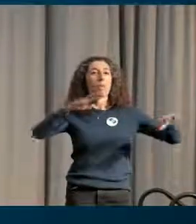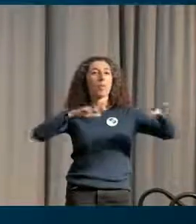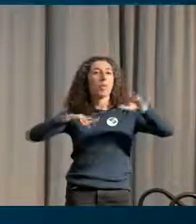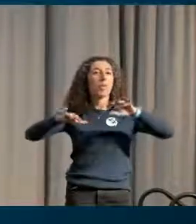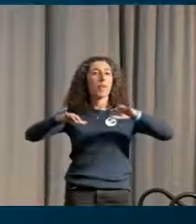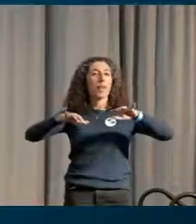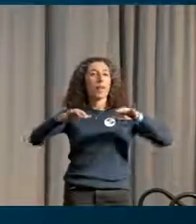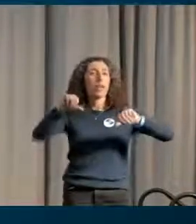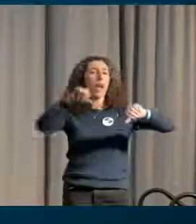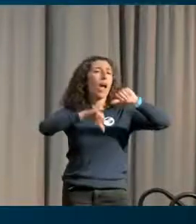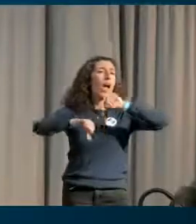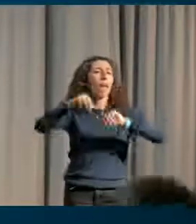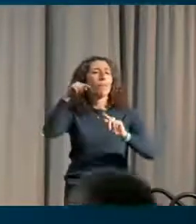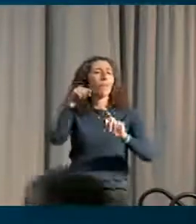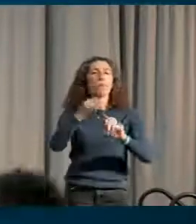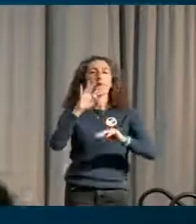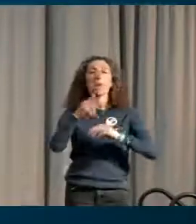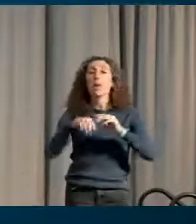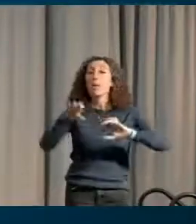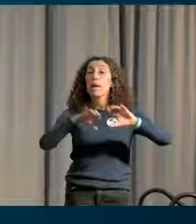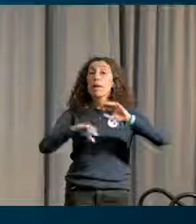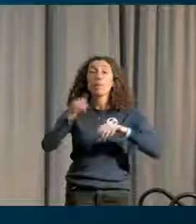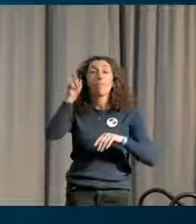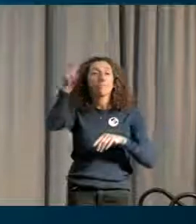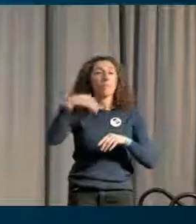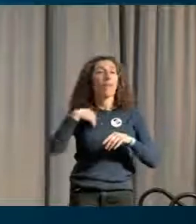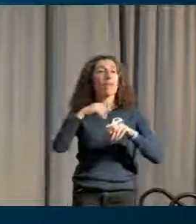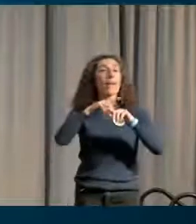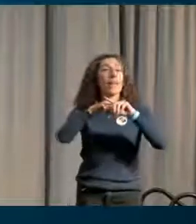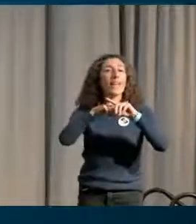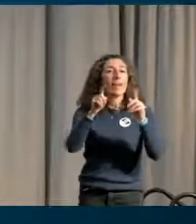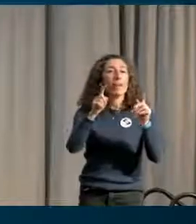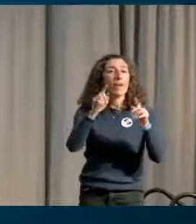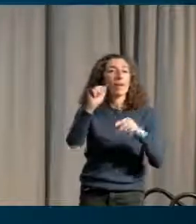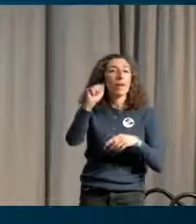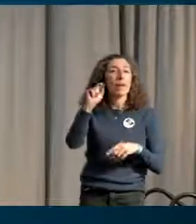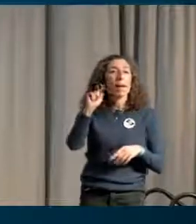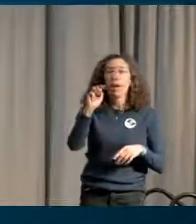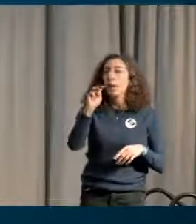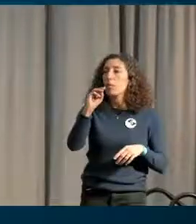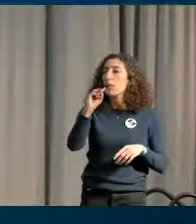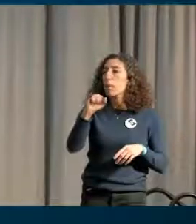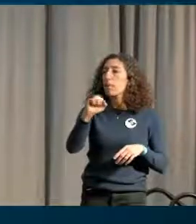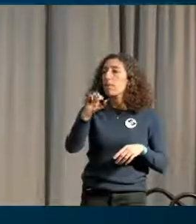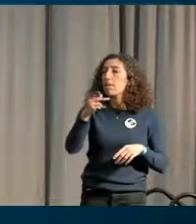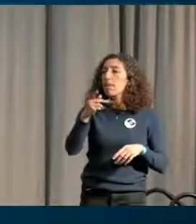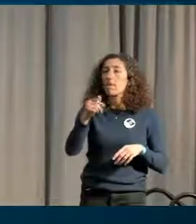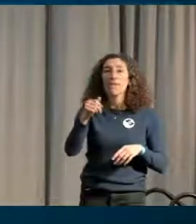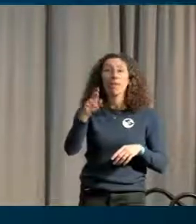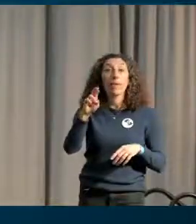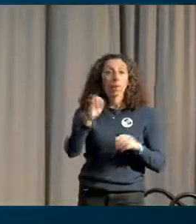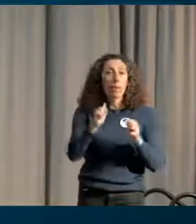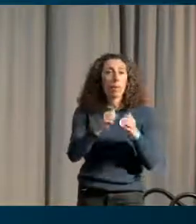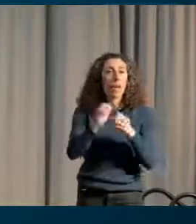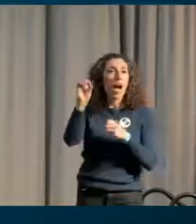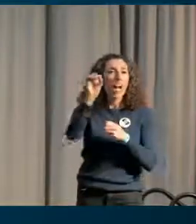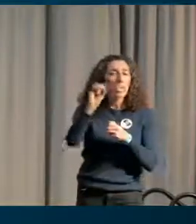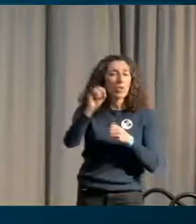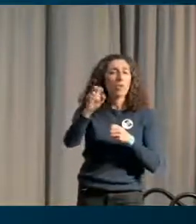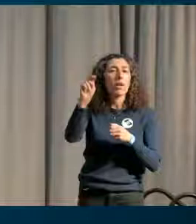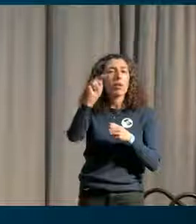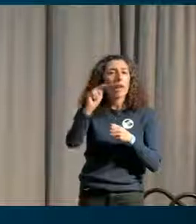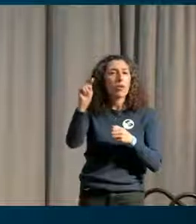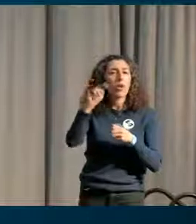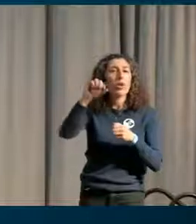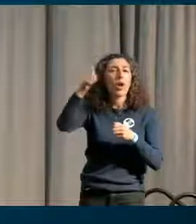99 times thinner than Earth's. So to have something fly there, we have to make that aircraft very